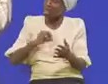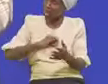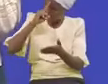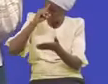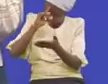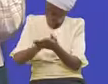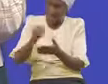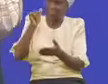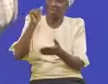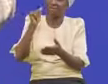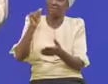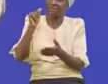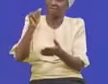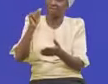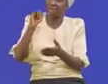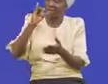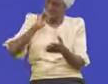Eh apoto mo kwase